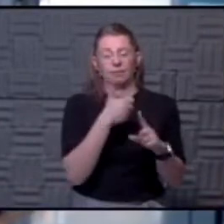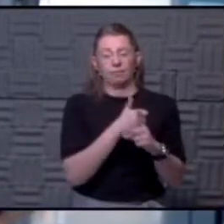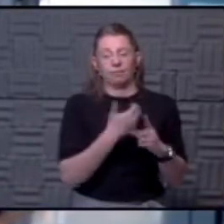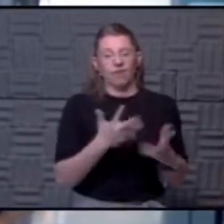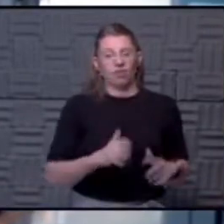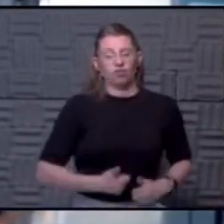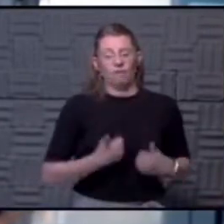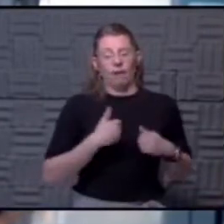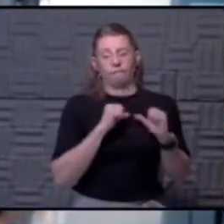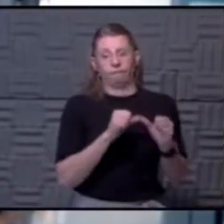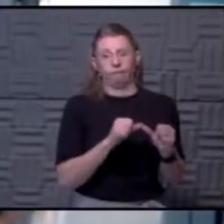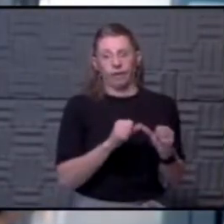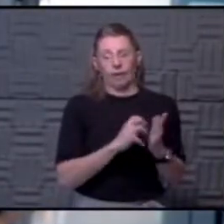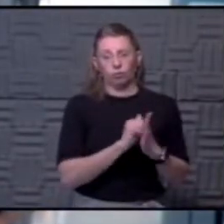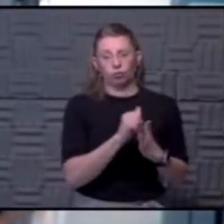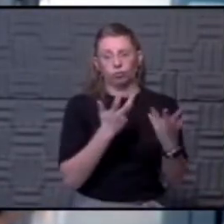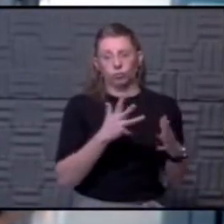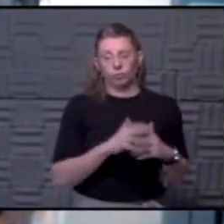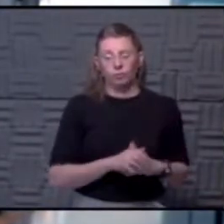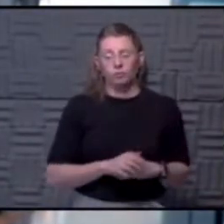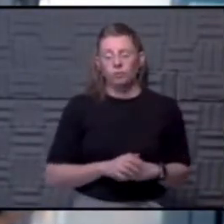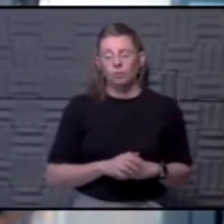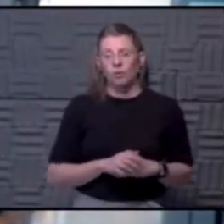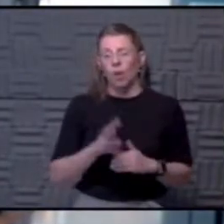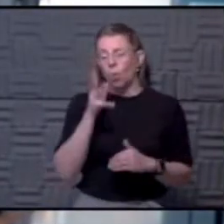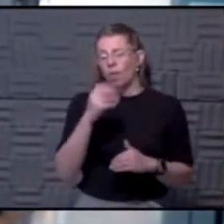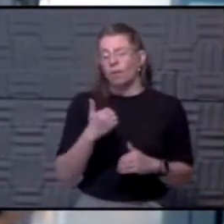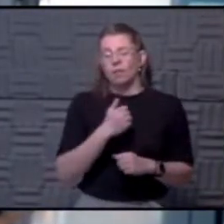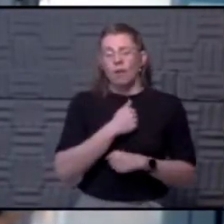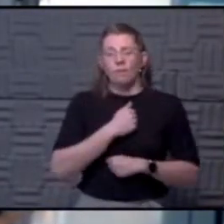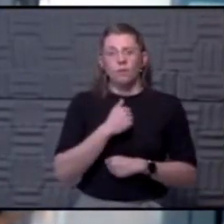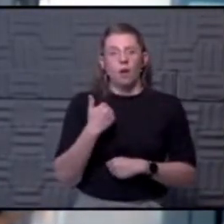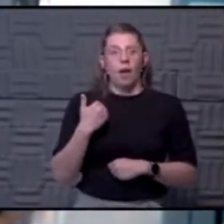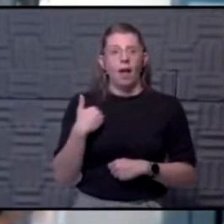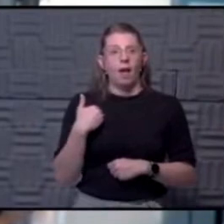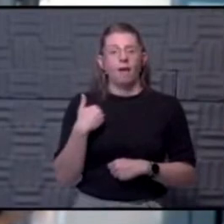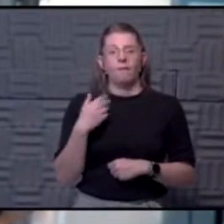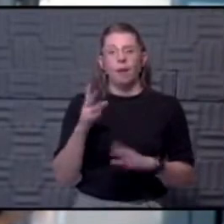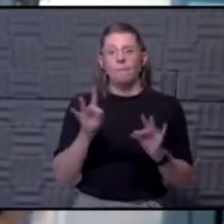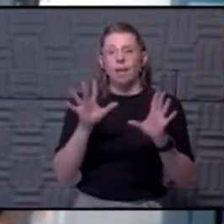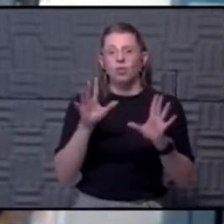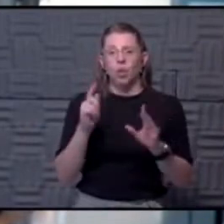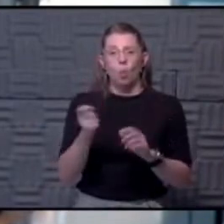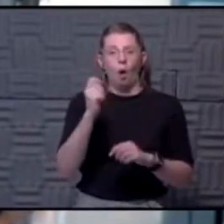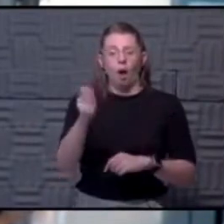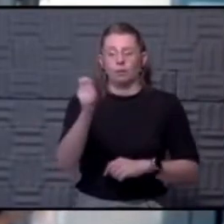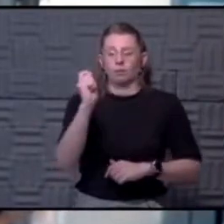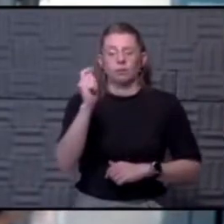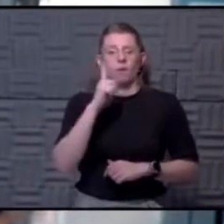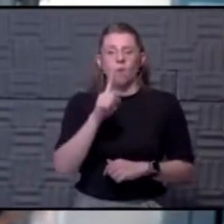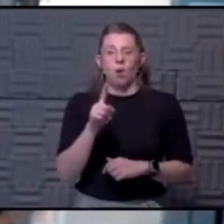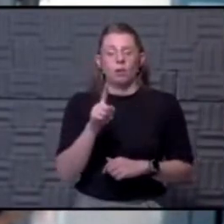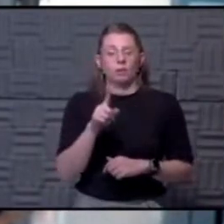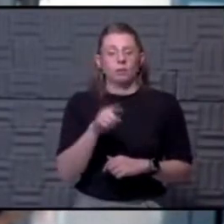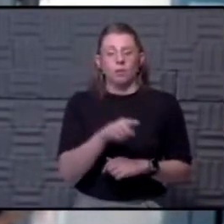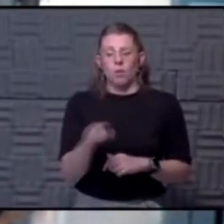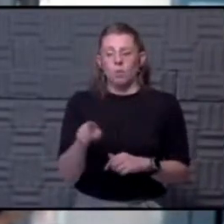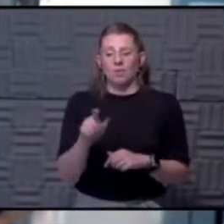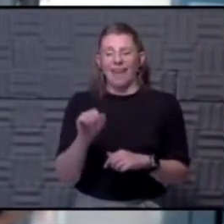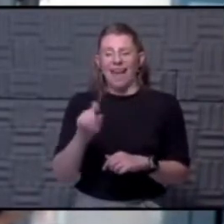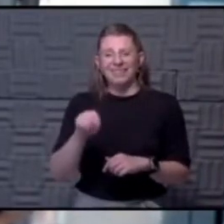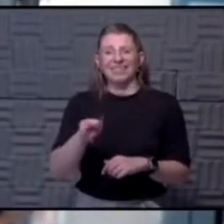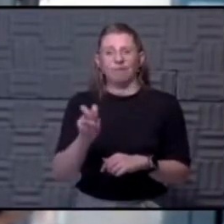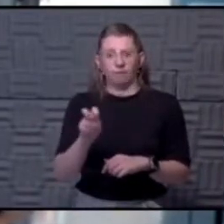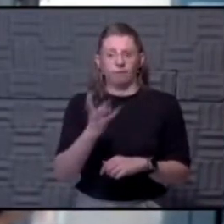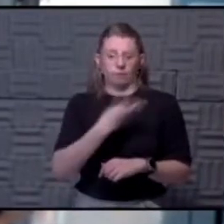had I would love to have a magic wand with those actively being treated cancer patients, and quite honestly,